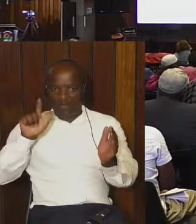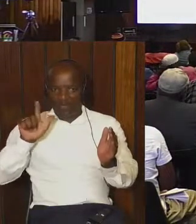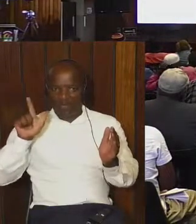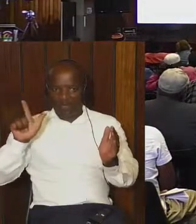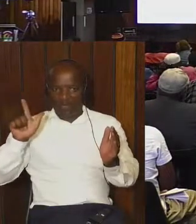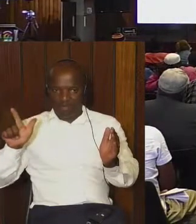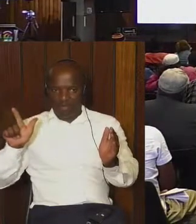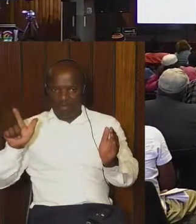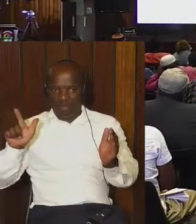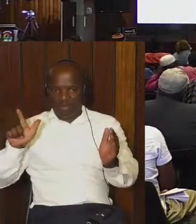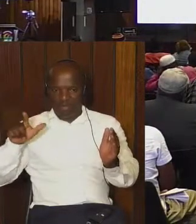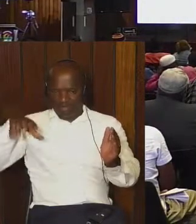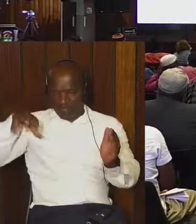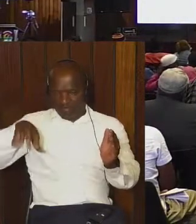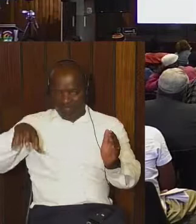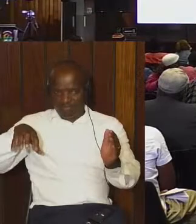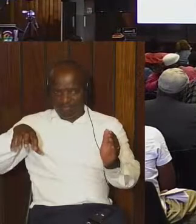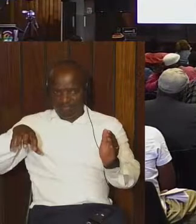mall outside